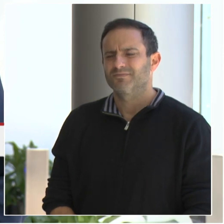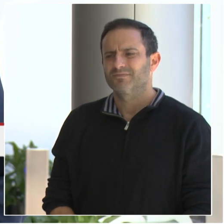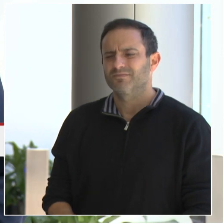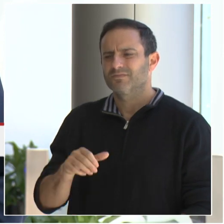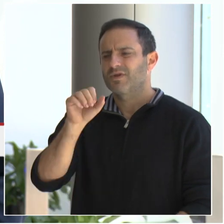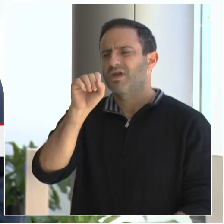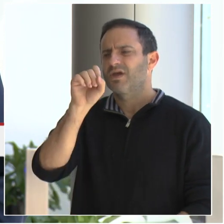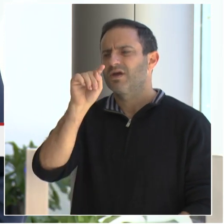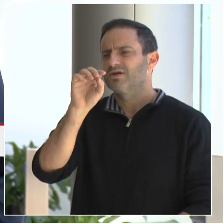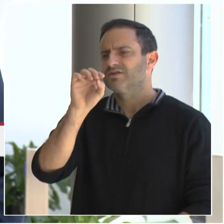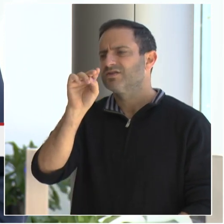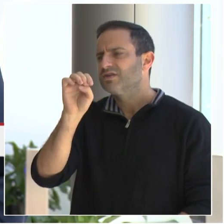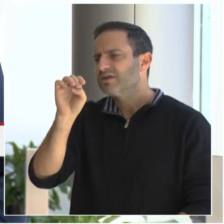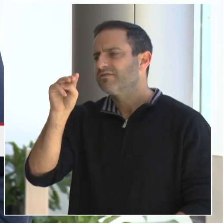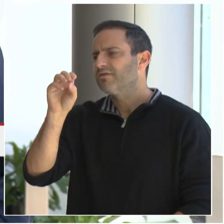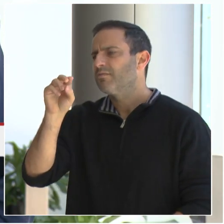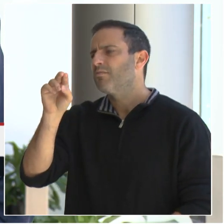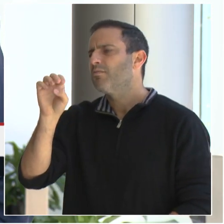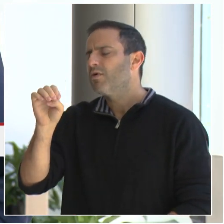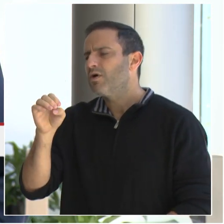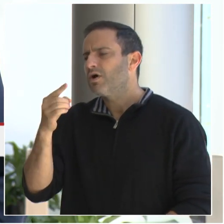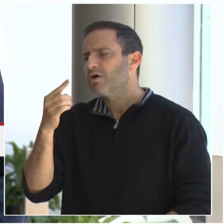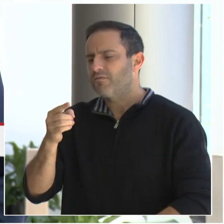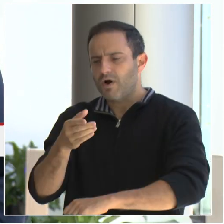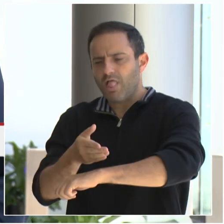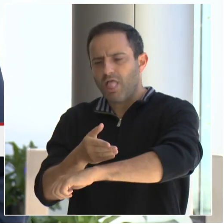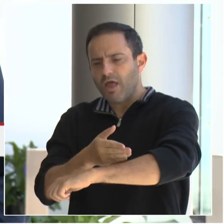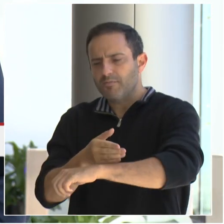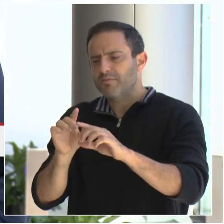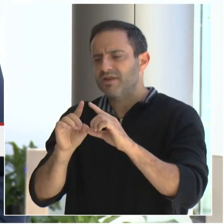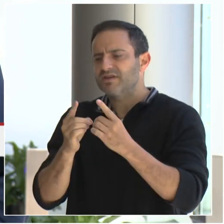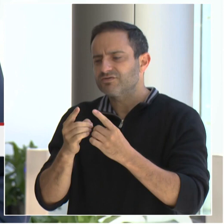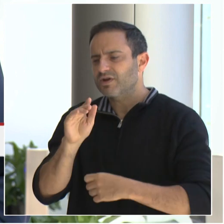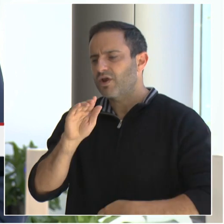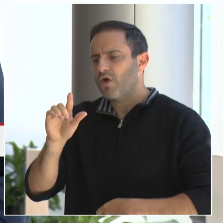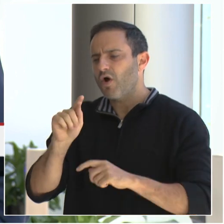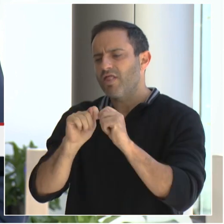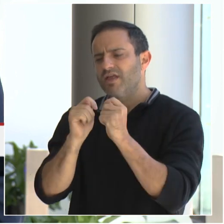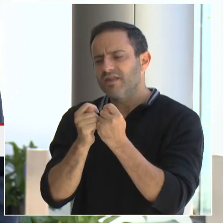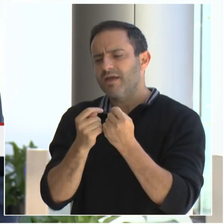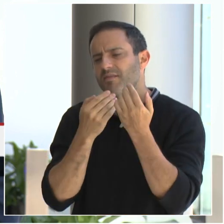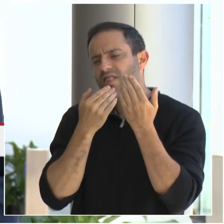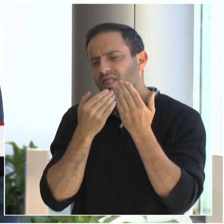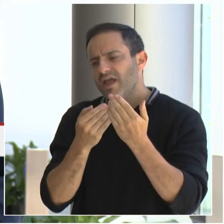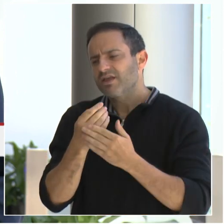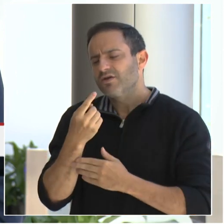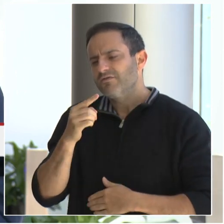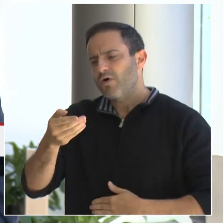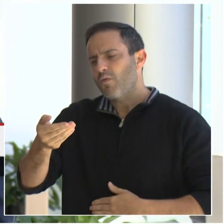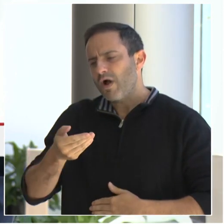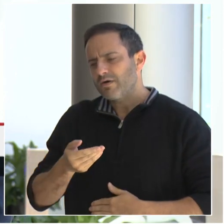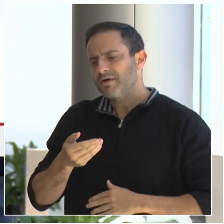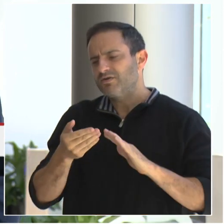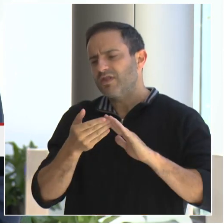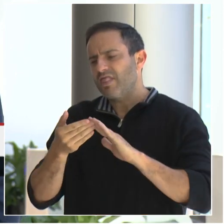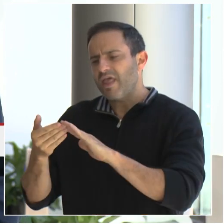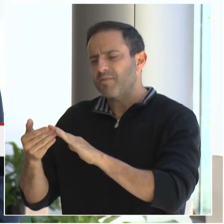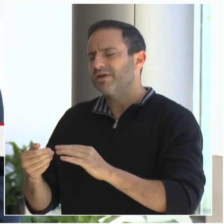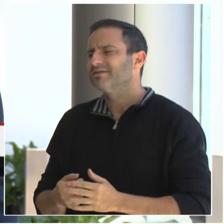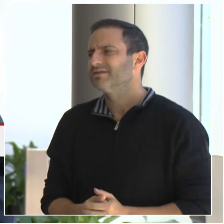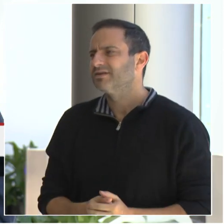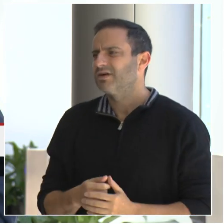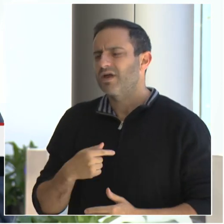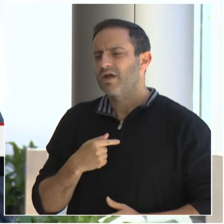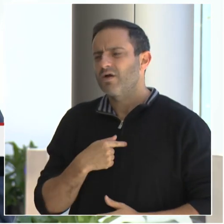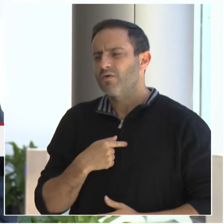Steve Moore, President of Southwest Business Improvement District, and all of the team, thank you for welcoming us to your neighborhood. There you go, Steve. And we